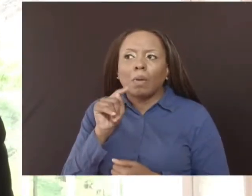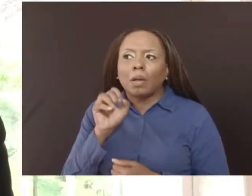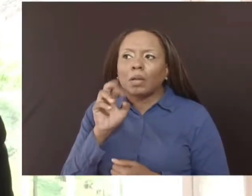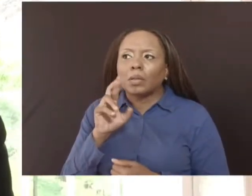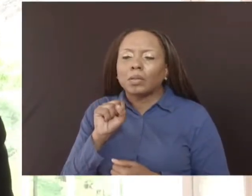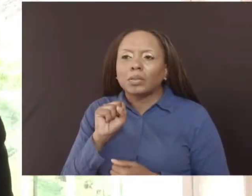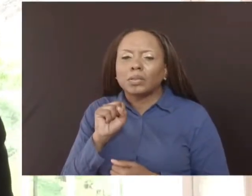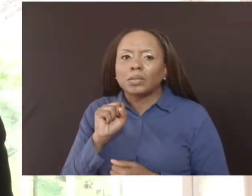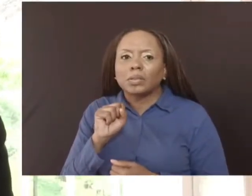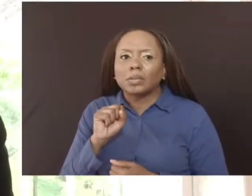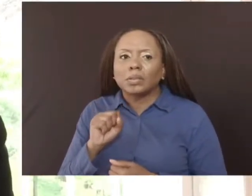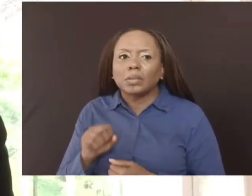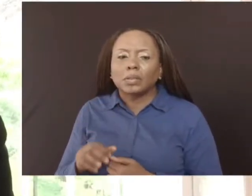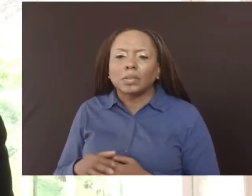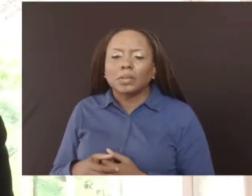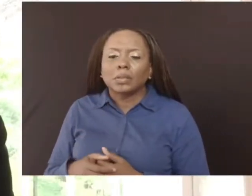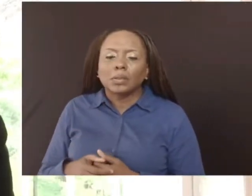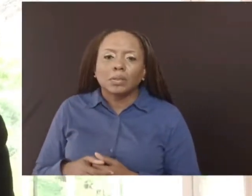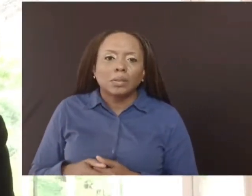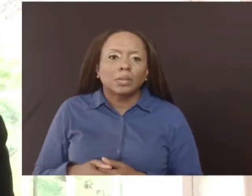Hoping you can hear me this time.